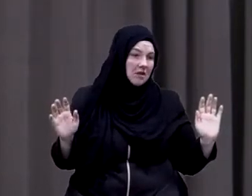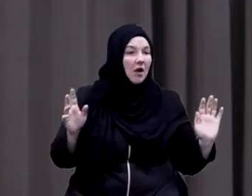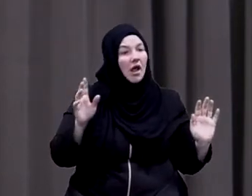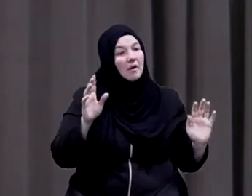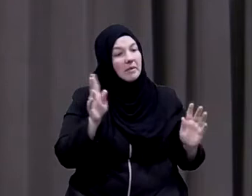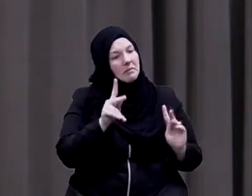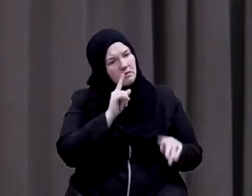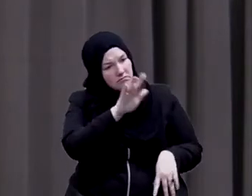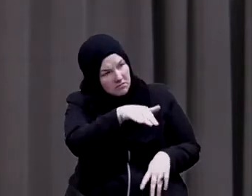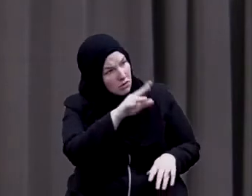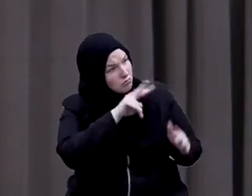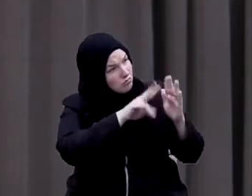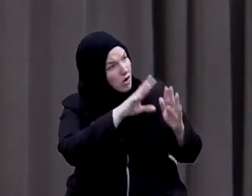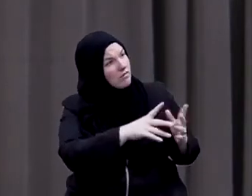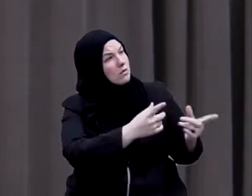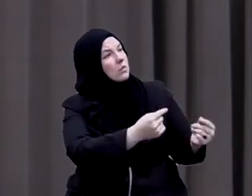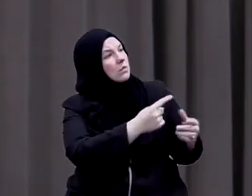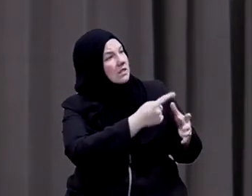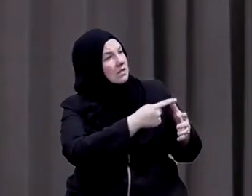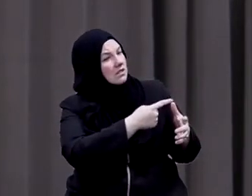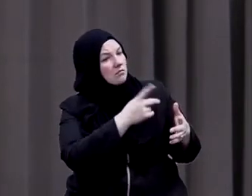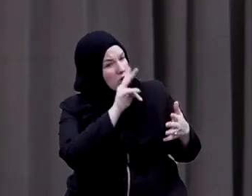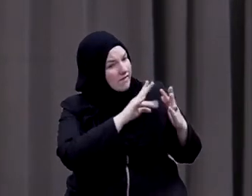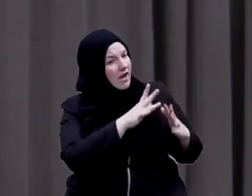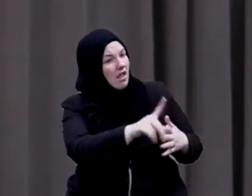not the prophet. So we discounted this one level.